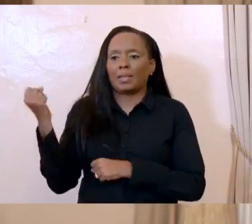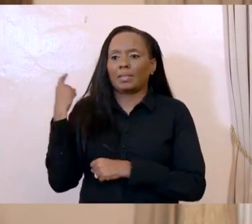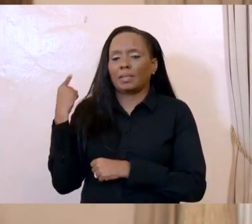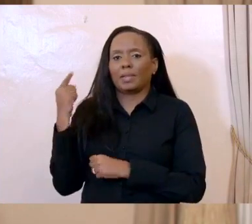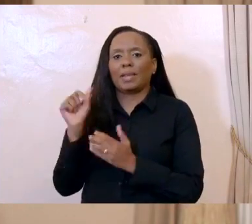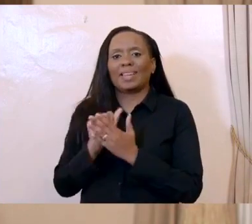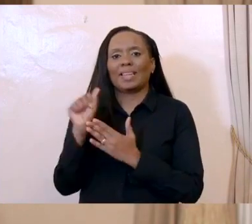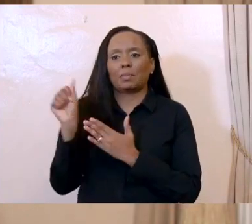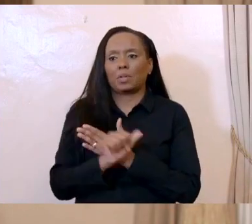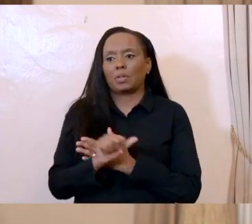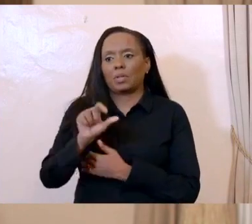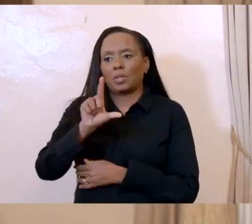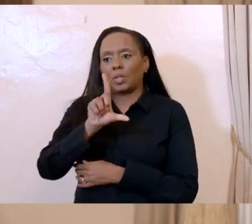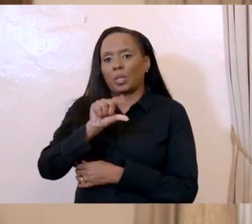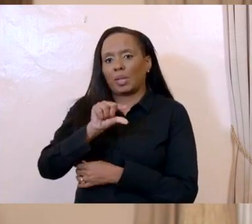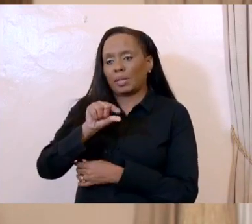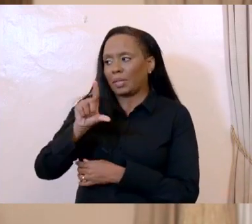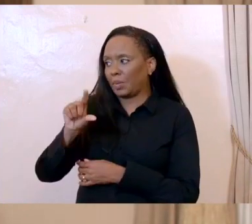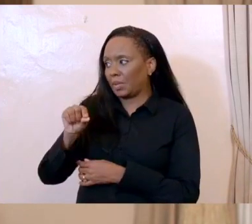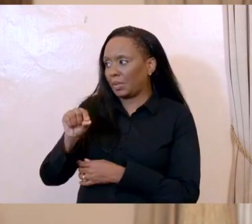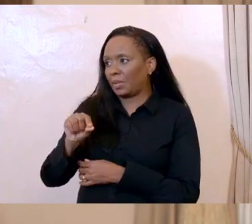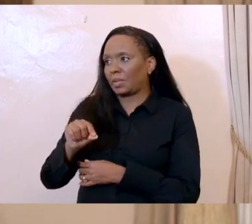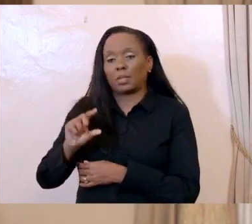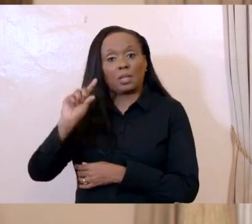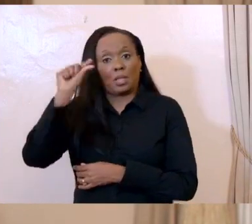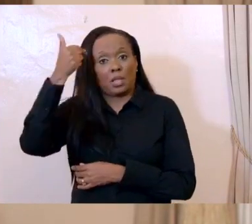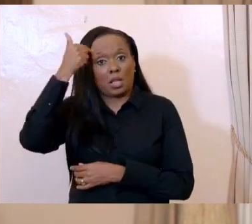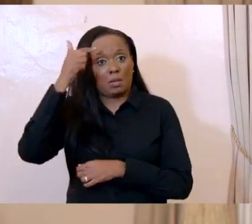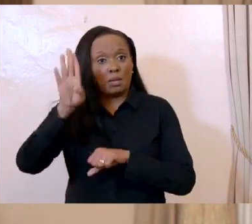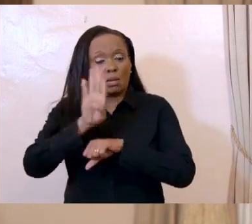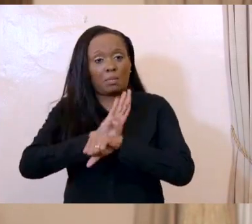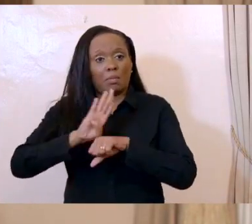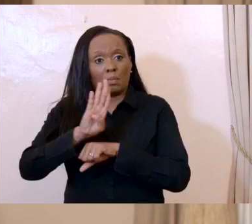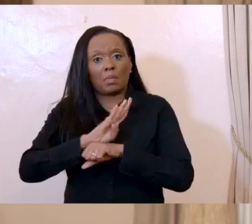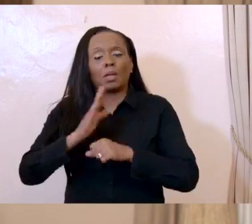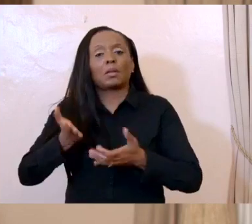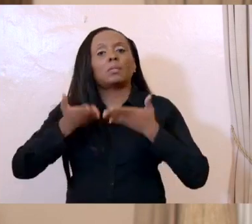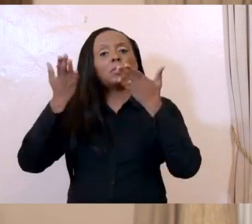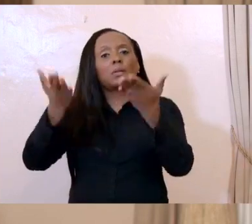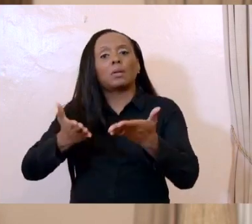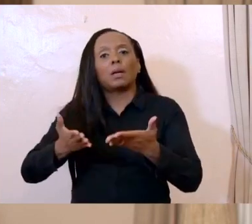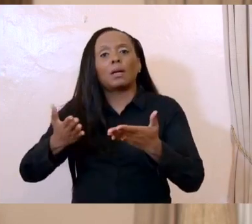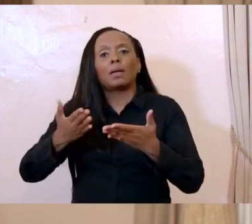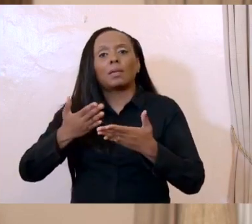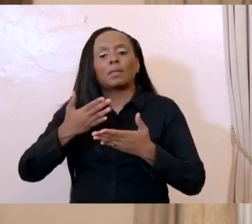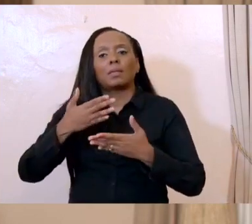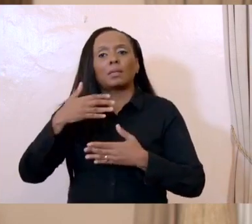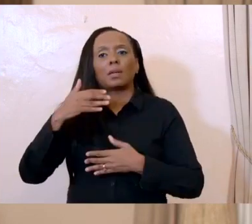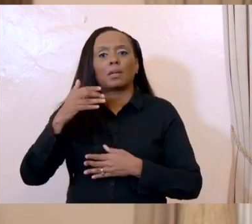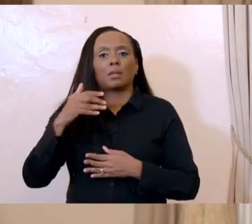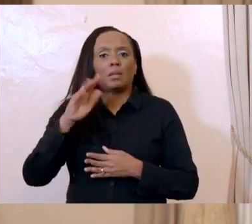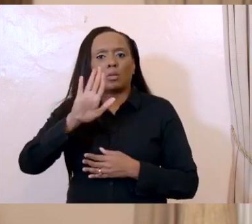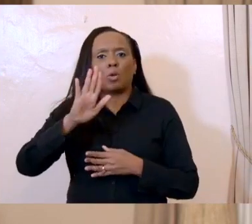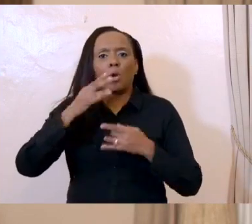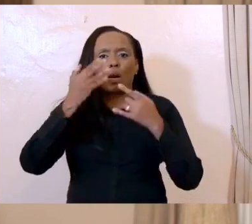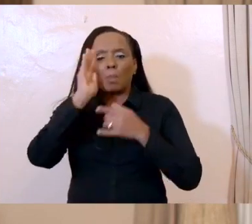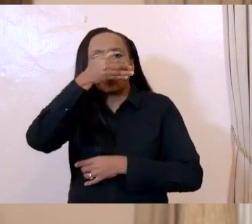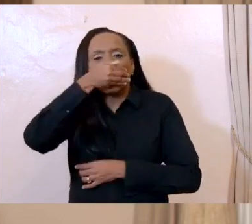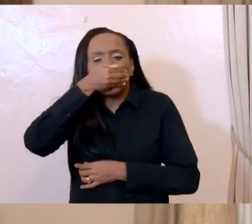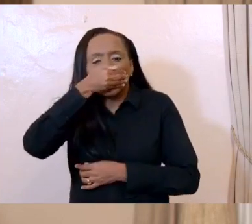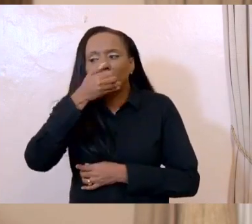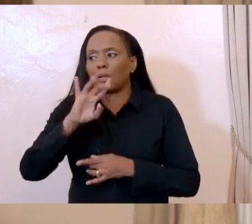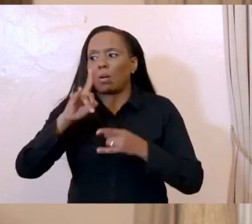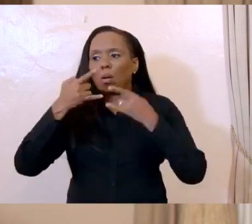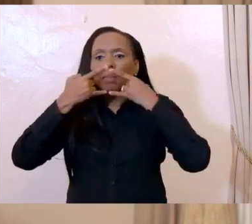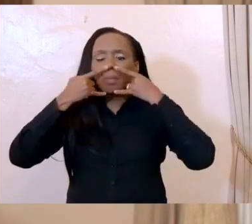the government of Barbados recommended the use of face coverings. And what we in the Ministry